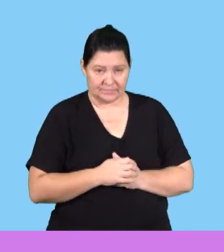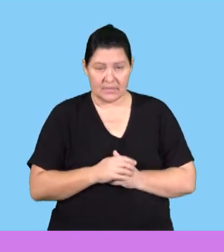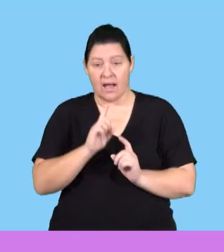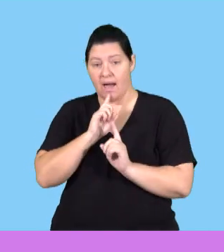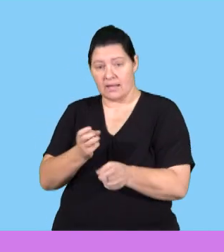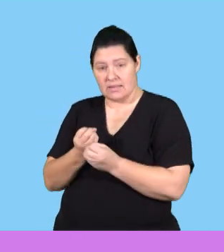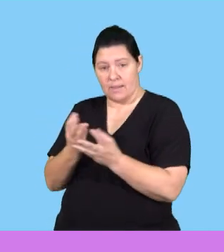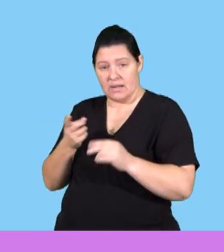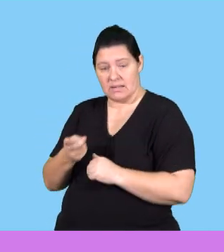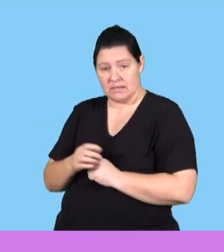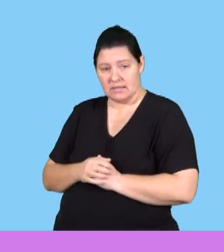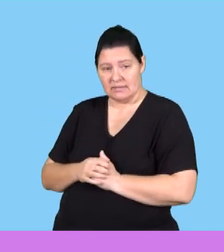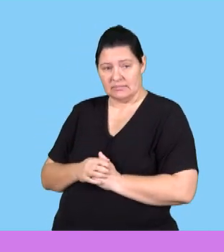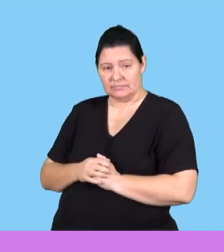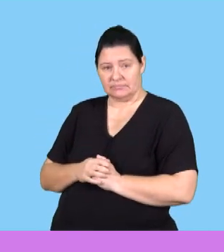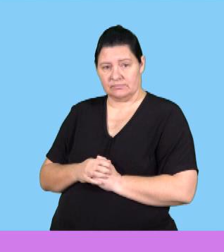2.5.